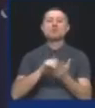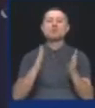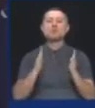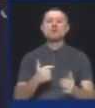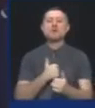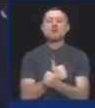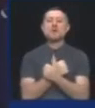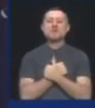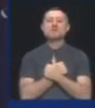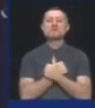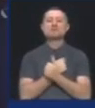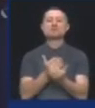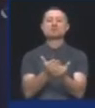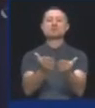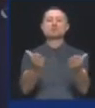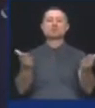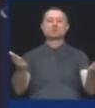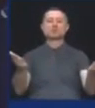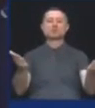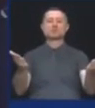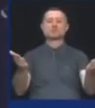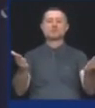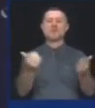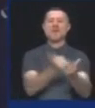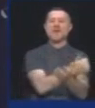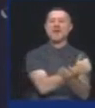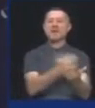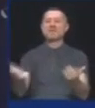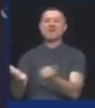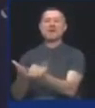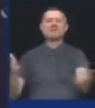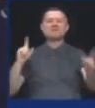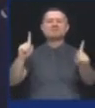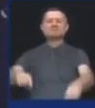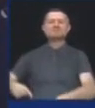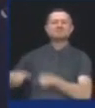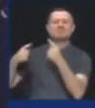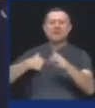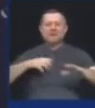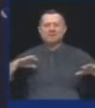more. But this was a blow to their efforts today.